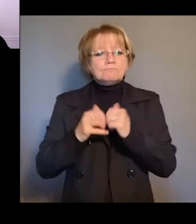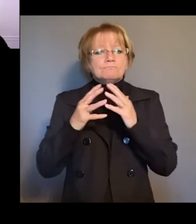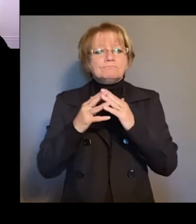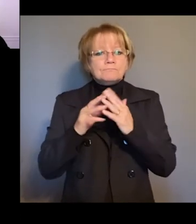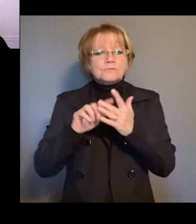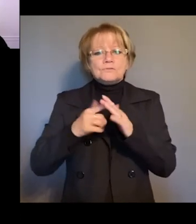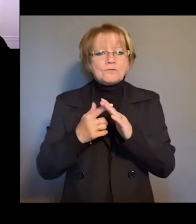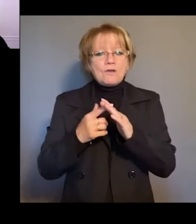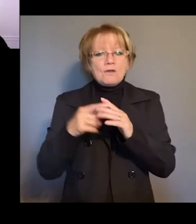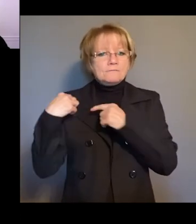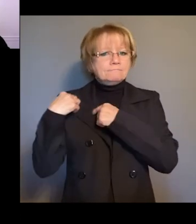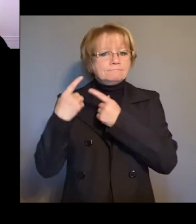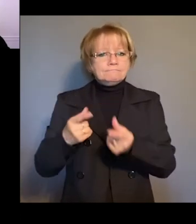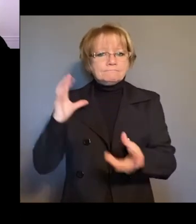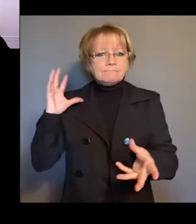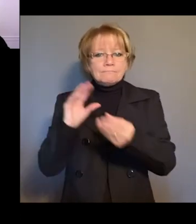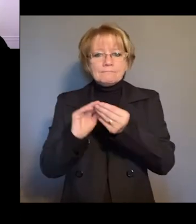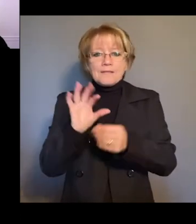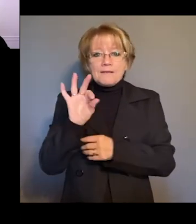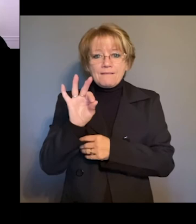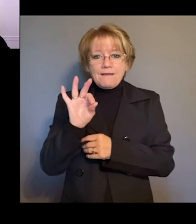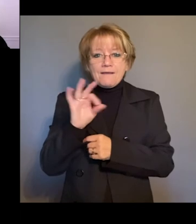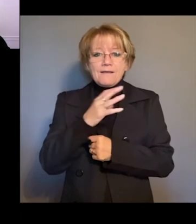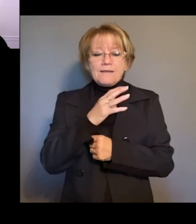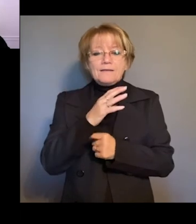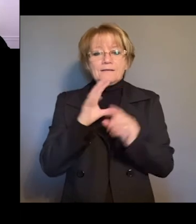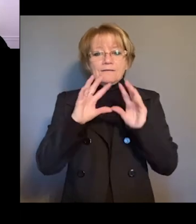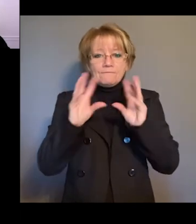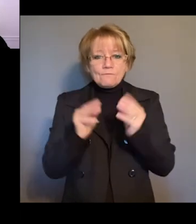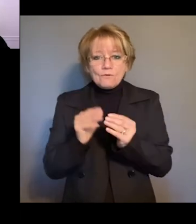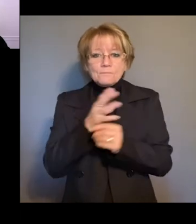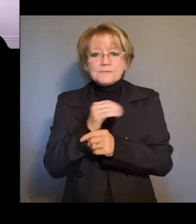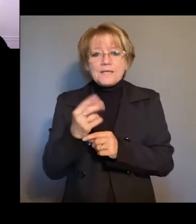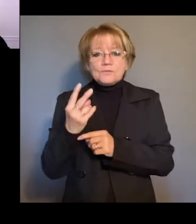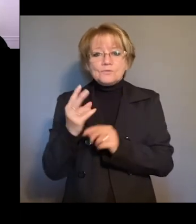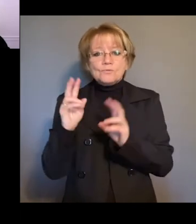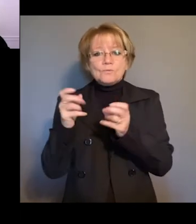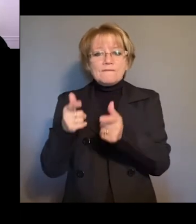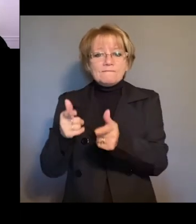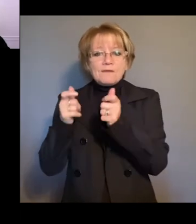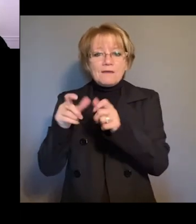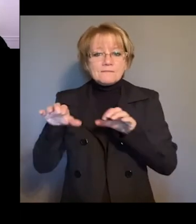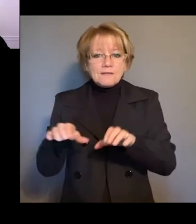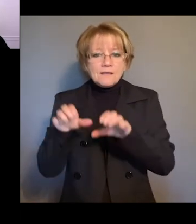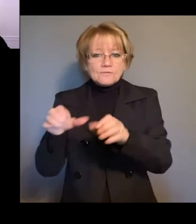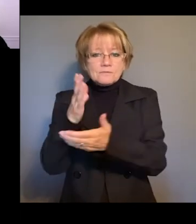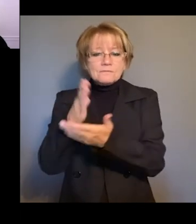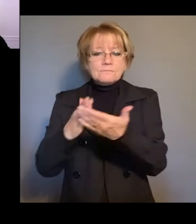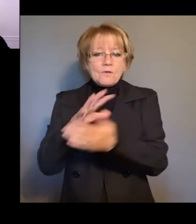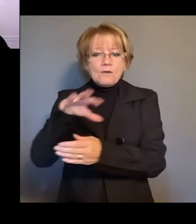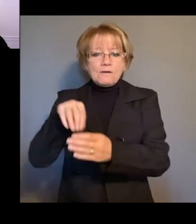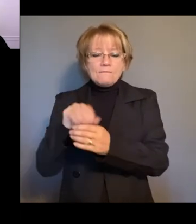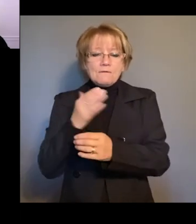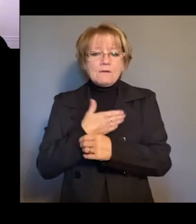done 9 forums plus 2 fast action forums that have been all part of our social justice series